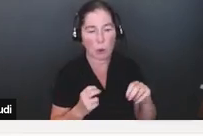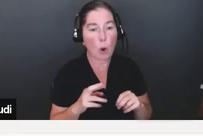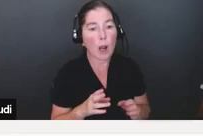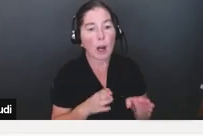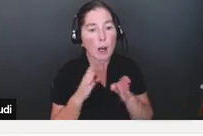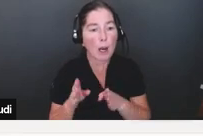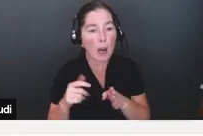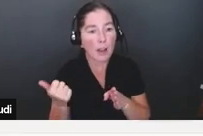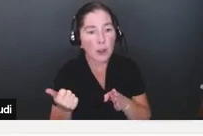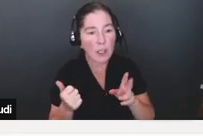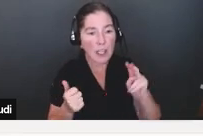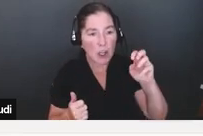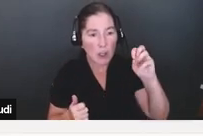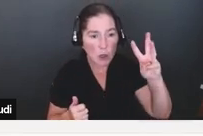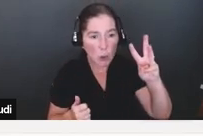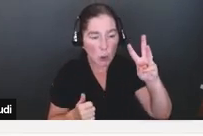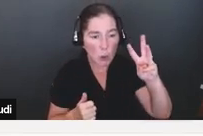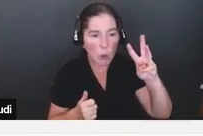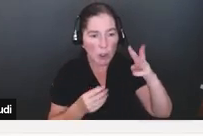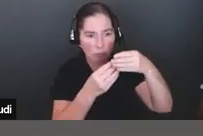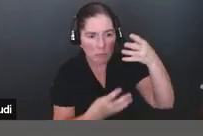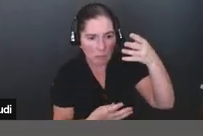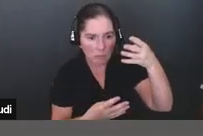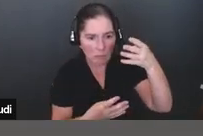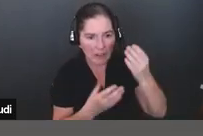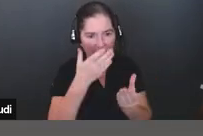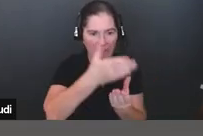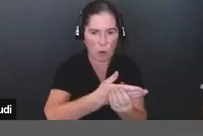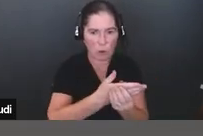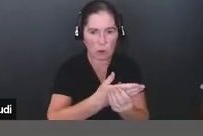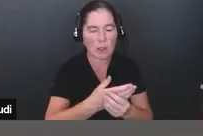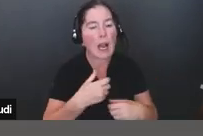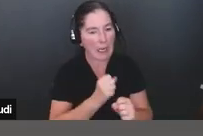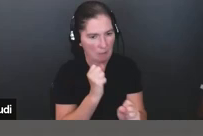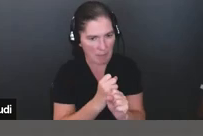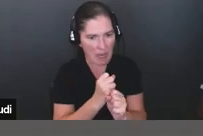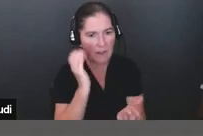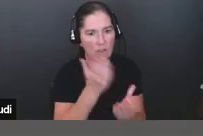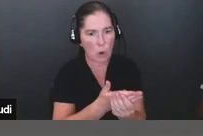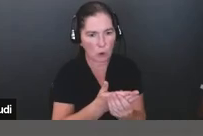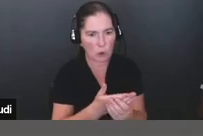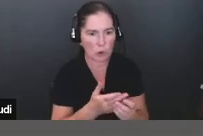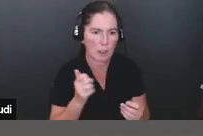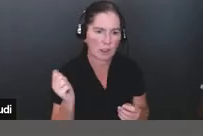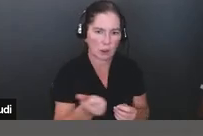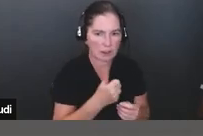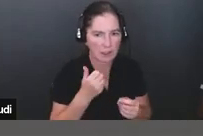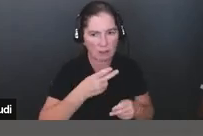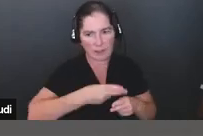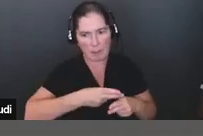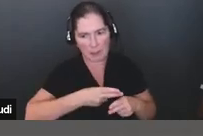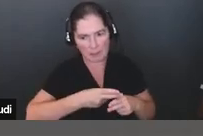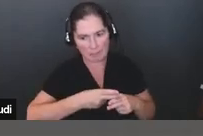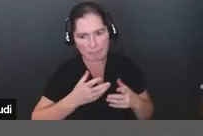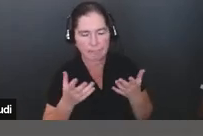option. Under new, we've got some things like a folder. I can make my cool folder and you have to decide what you want it to be. Maybe you want it to be